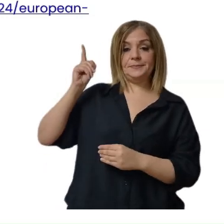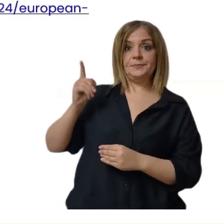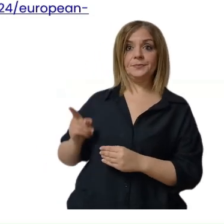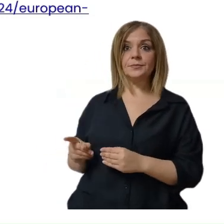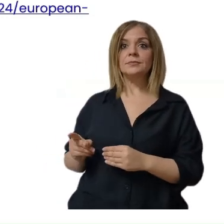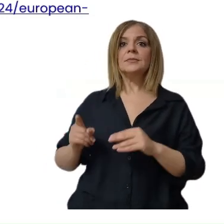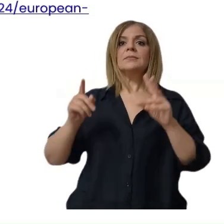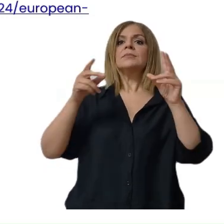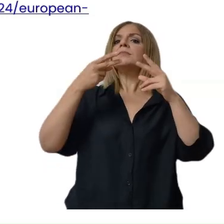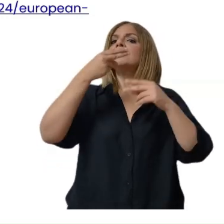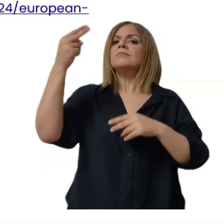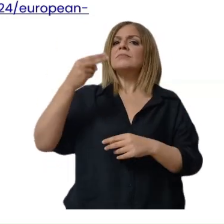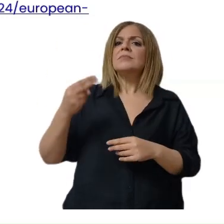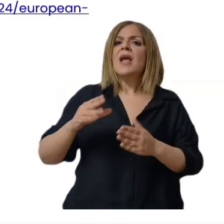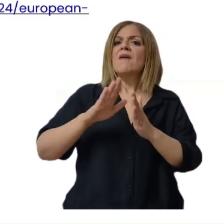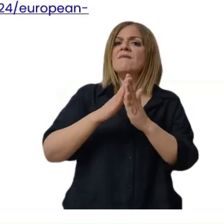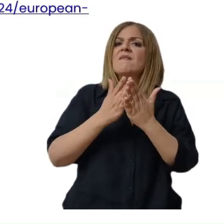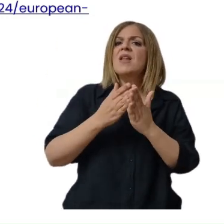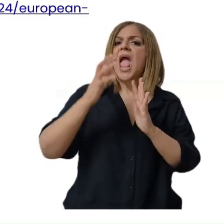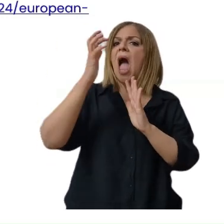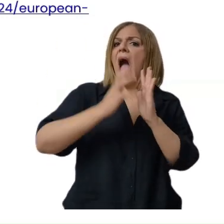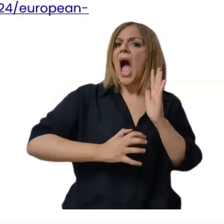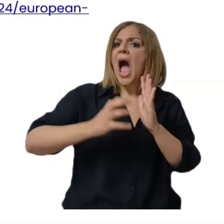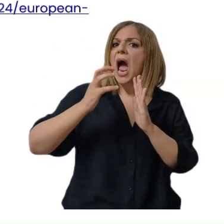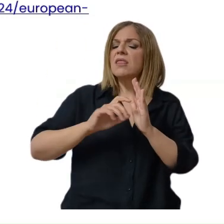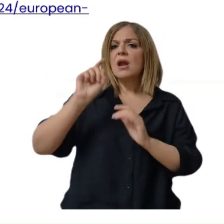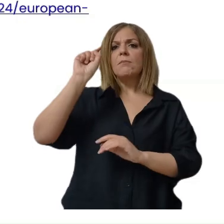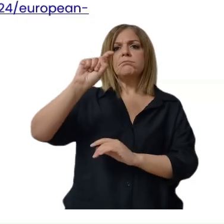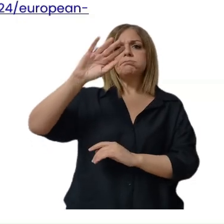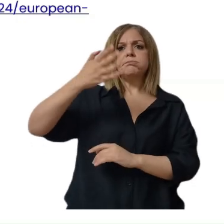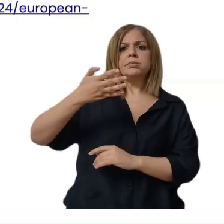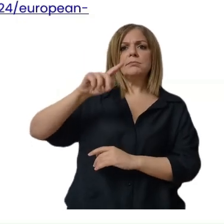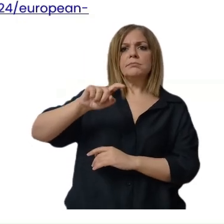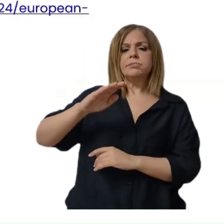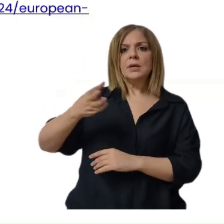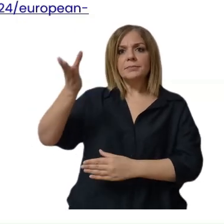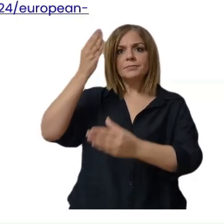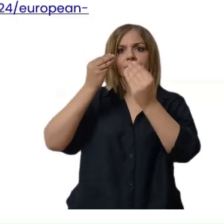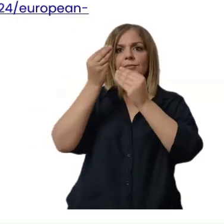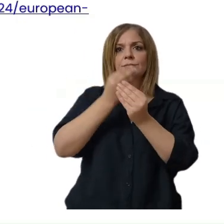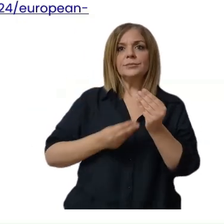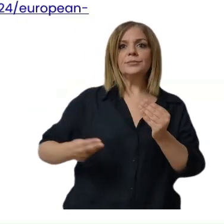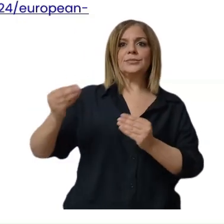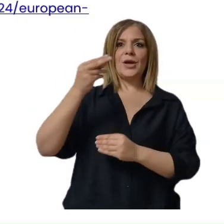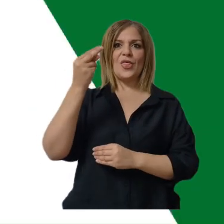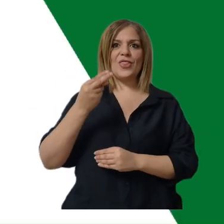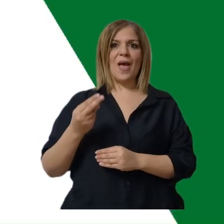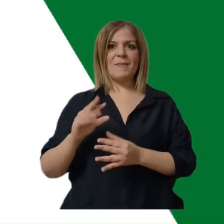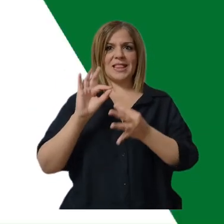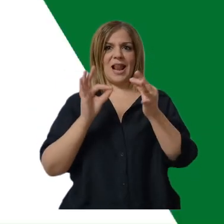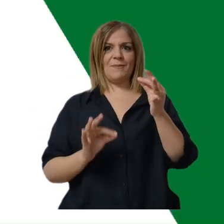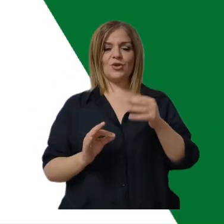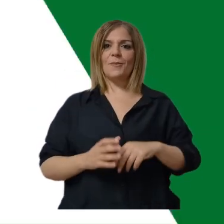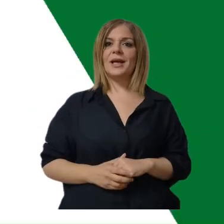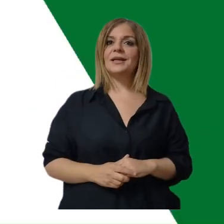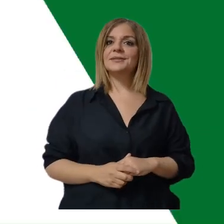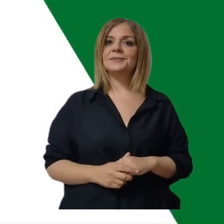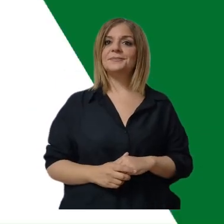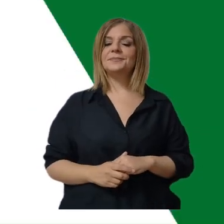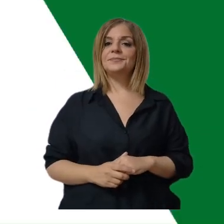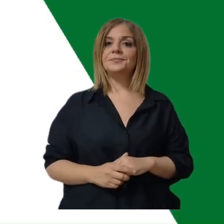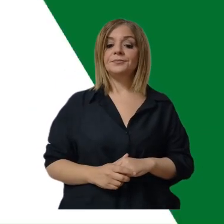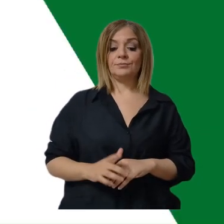some references, and you can visit these links in order to learn more about this topic.